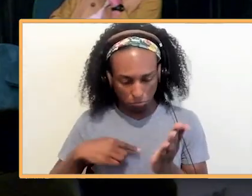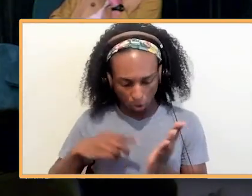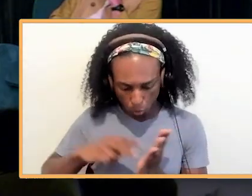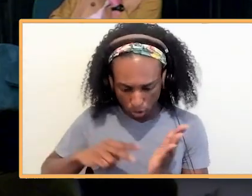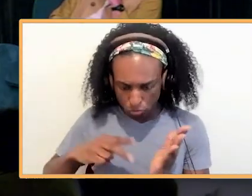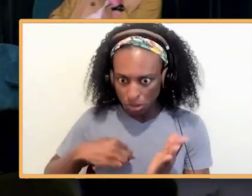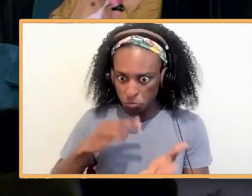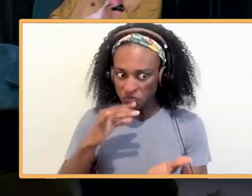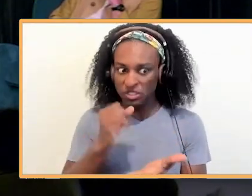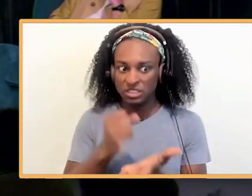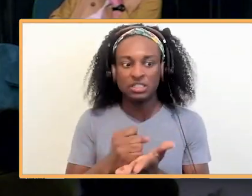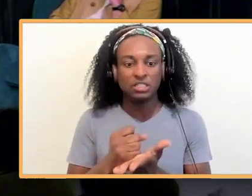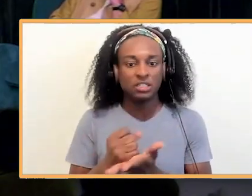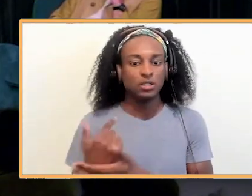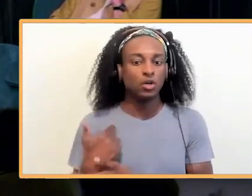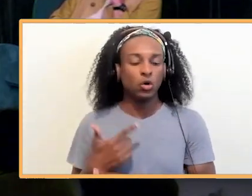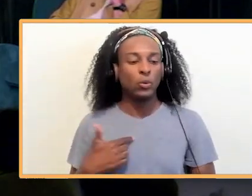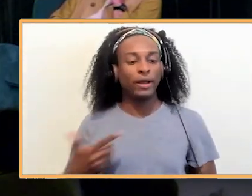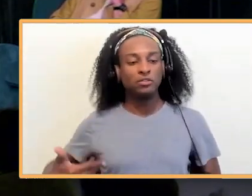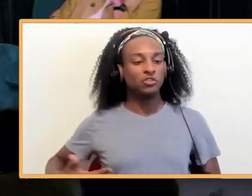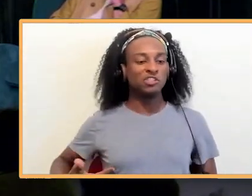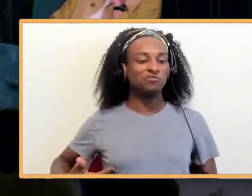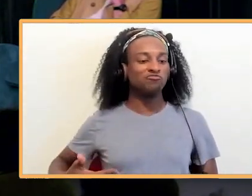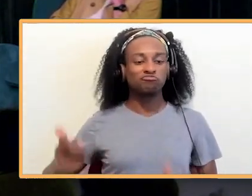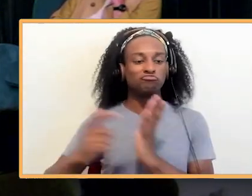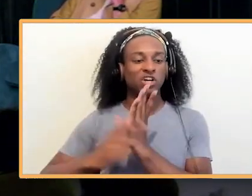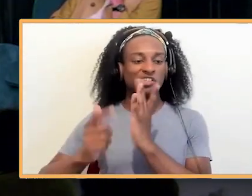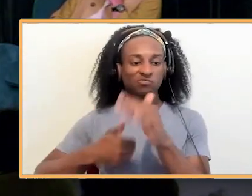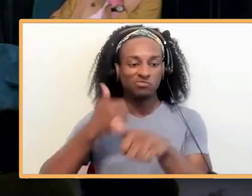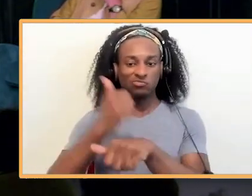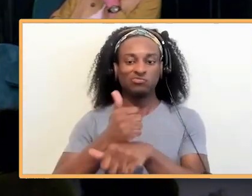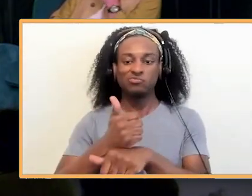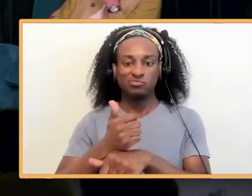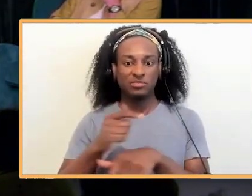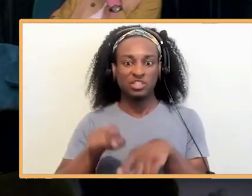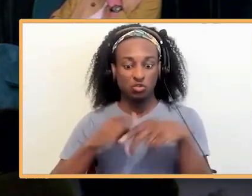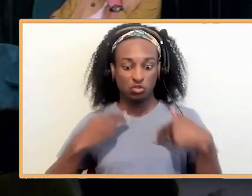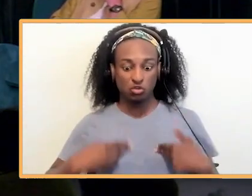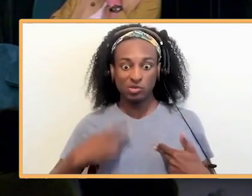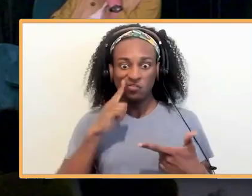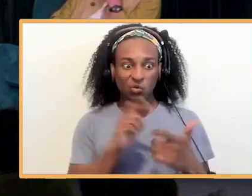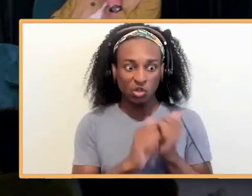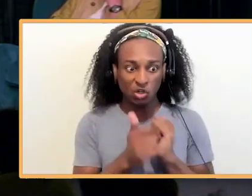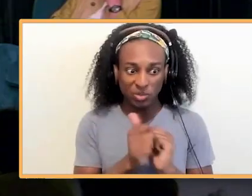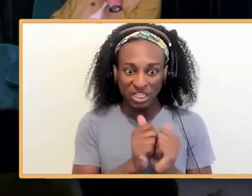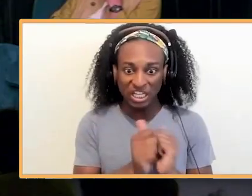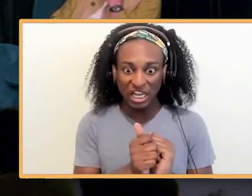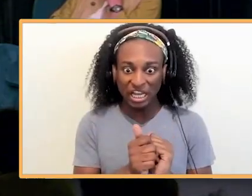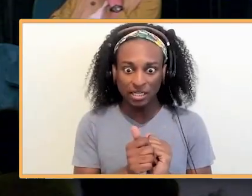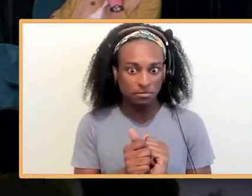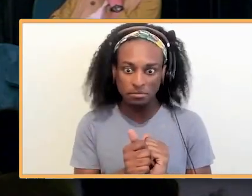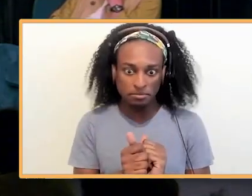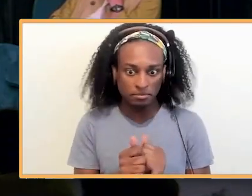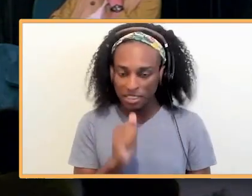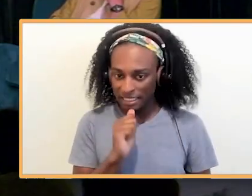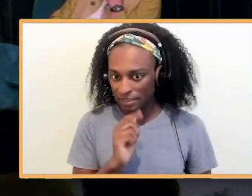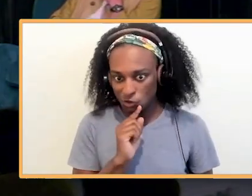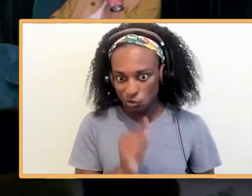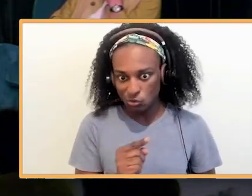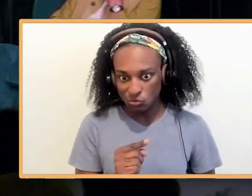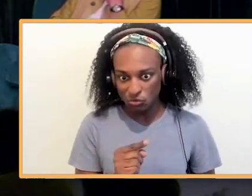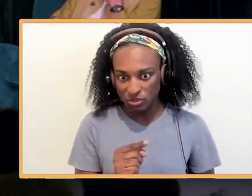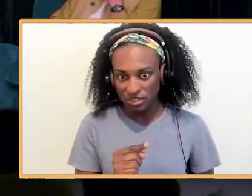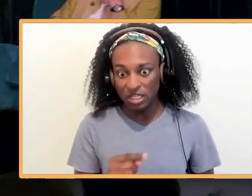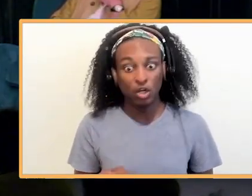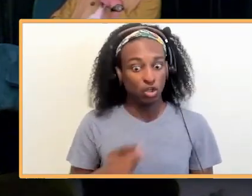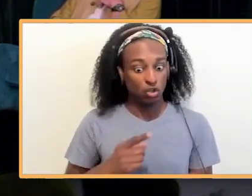to compete, right? Like biologically, like we're hardwired. No, actually, the research says the reason why we have outlasted and